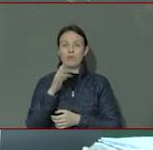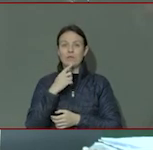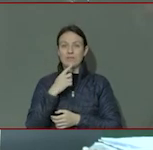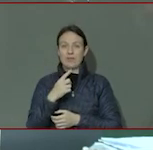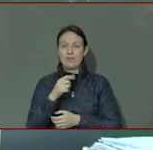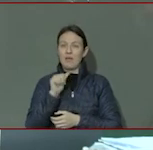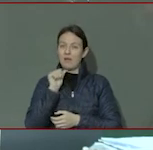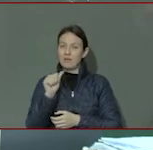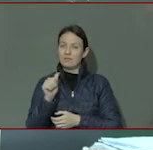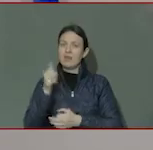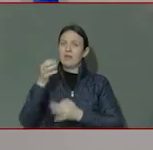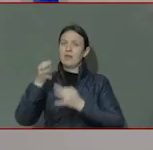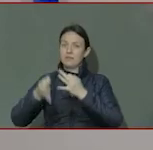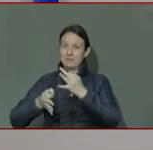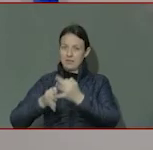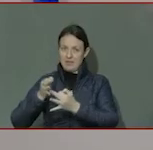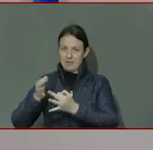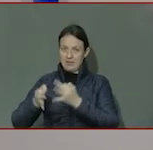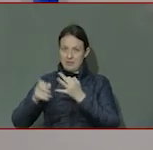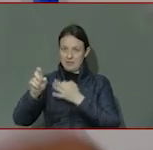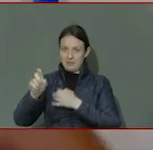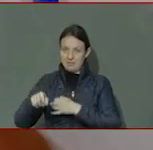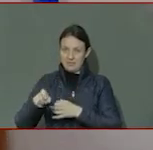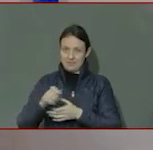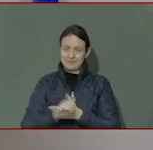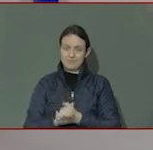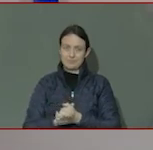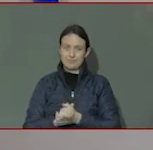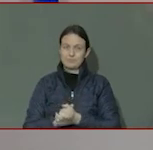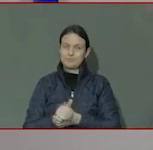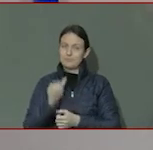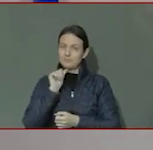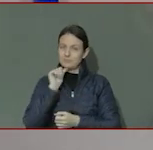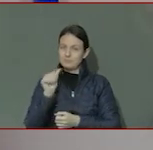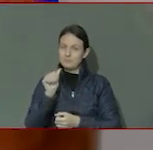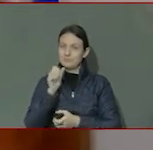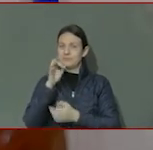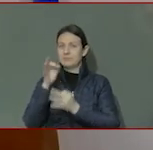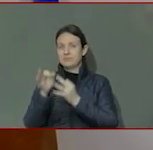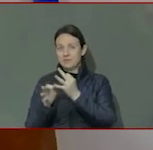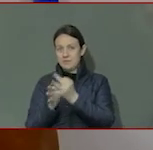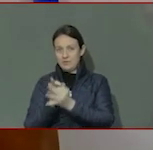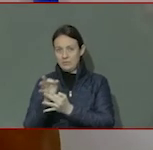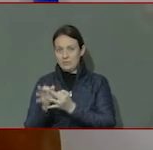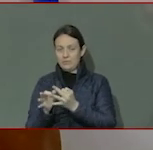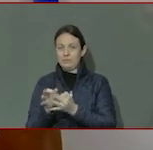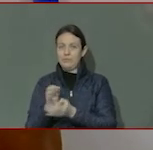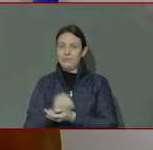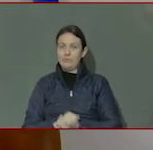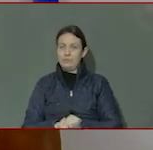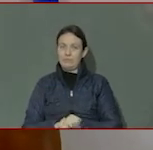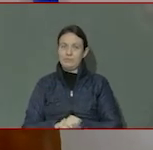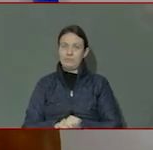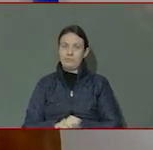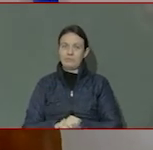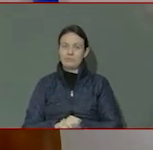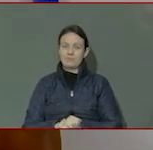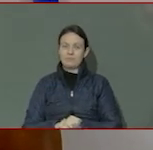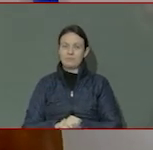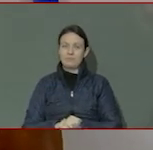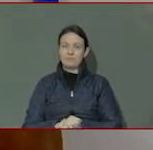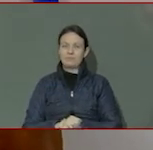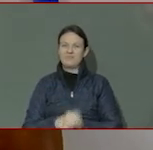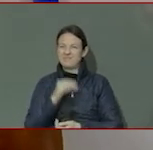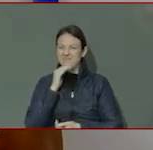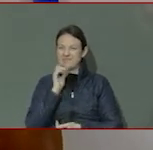answer. Look here. Explain now your answer to this question. So what does